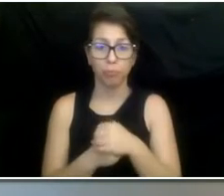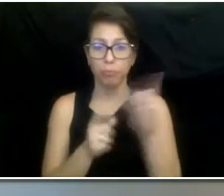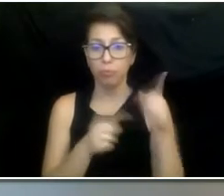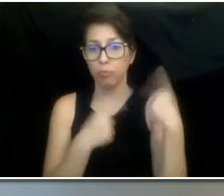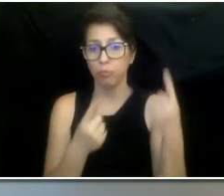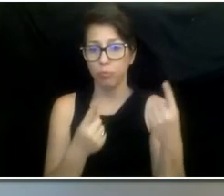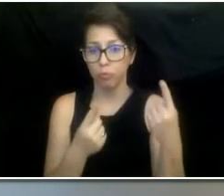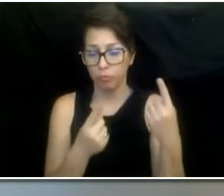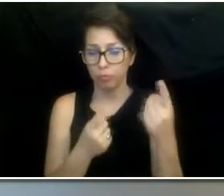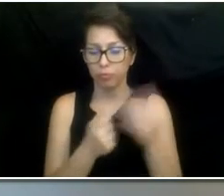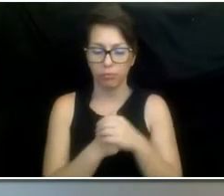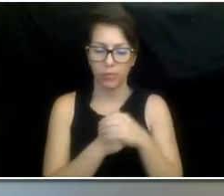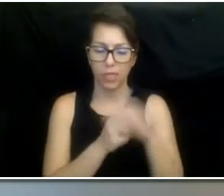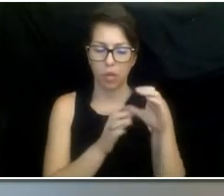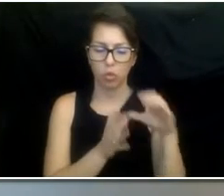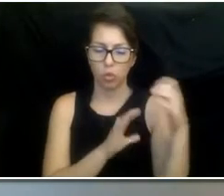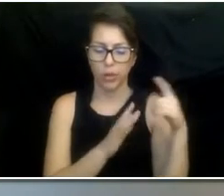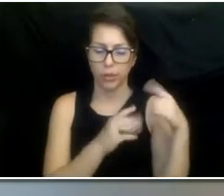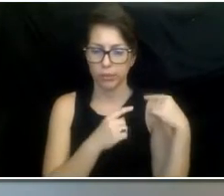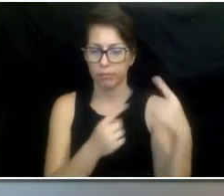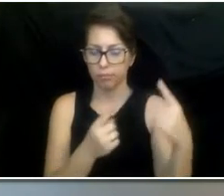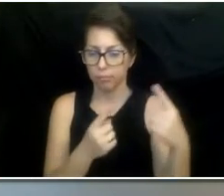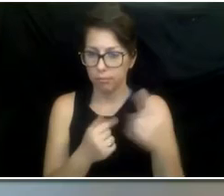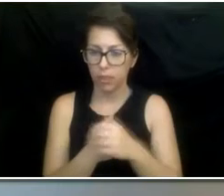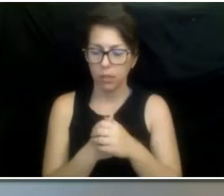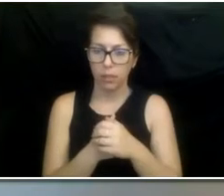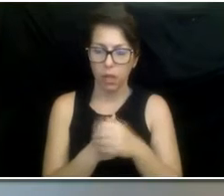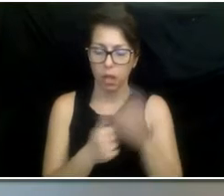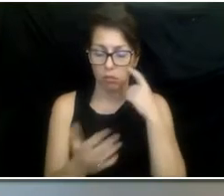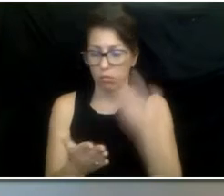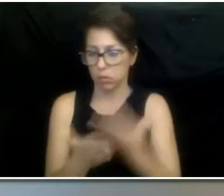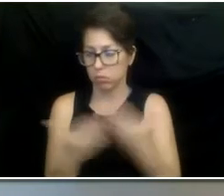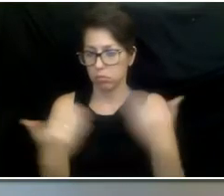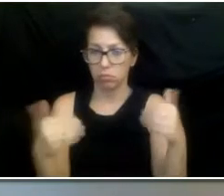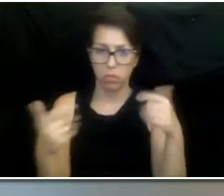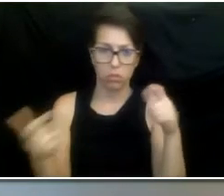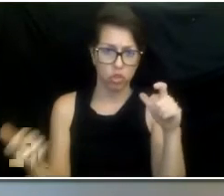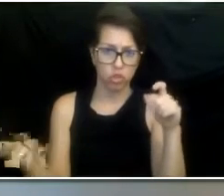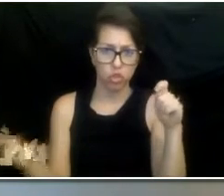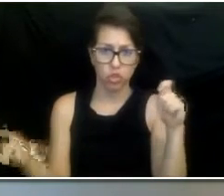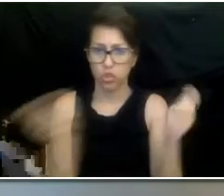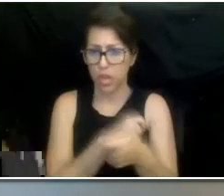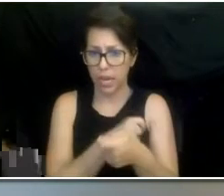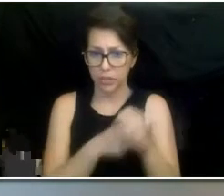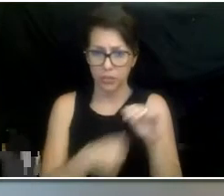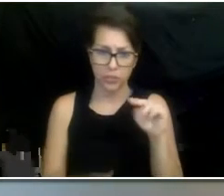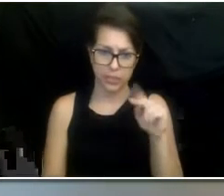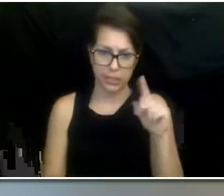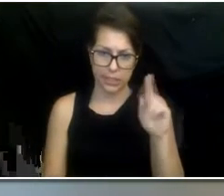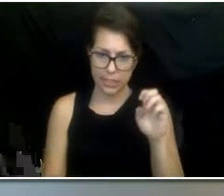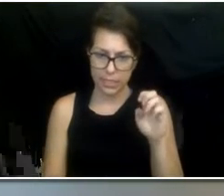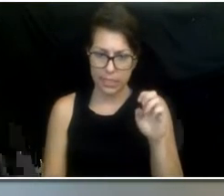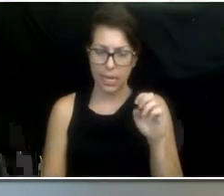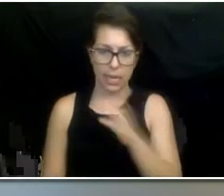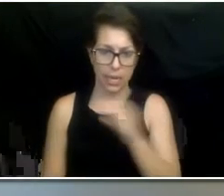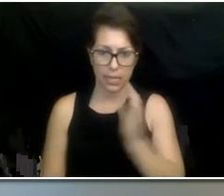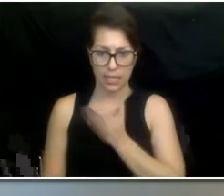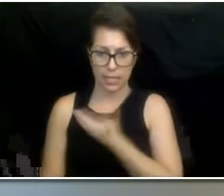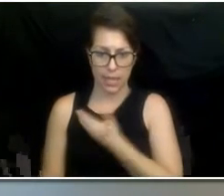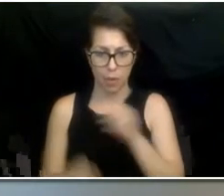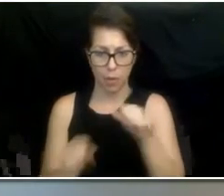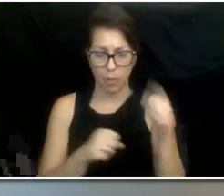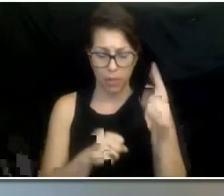um we are getting more calls but they are oftentimes just calls for advice not for people in